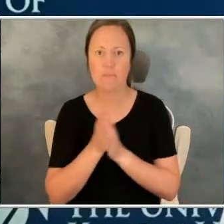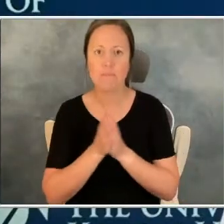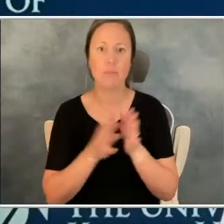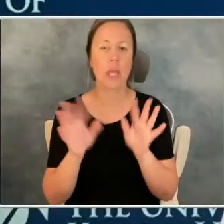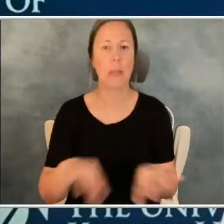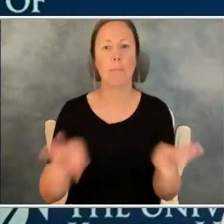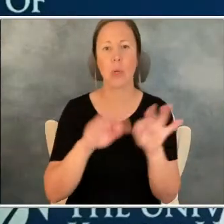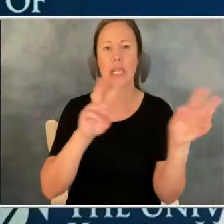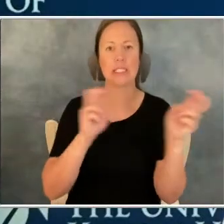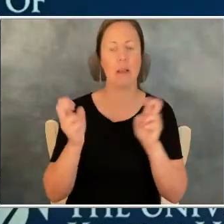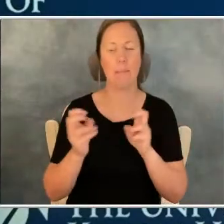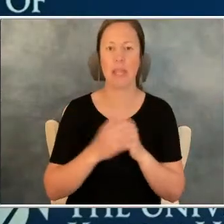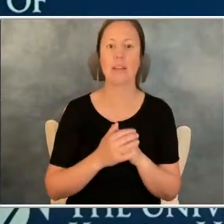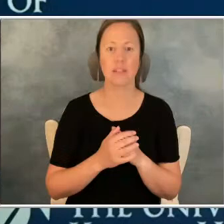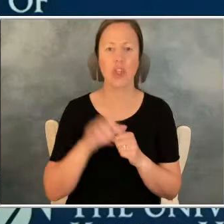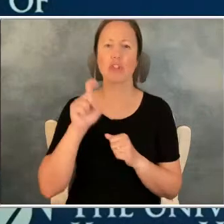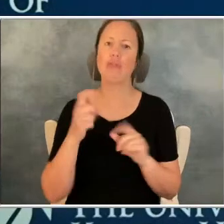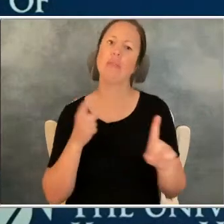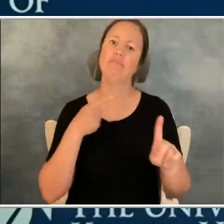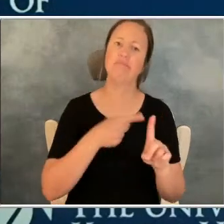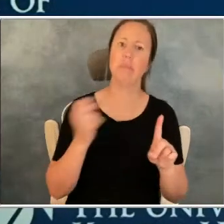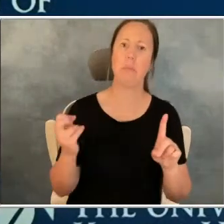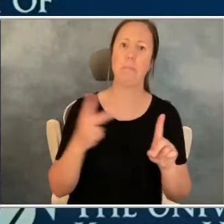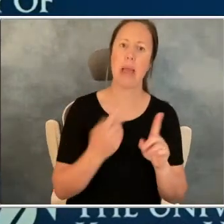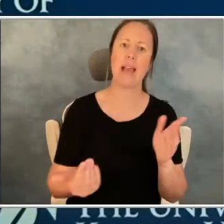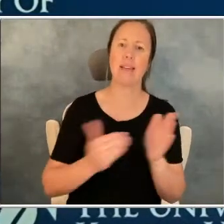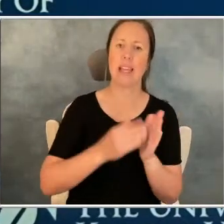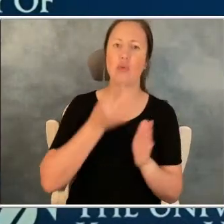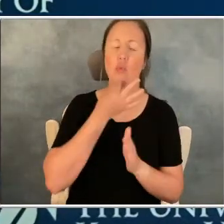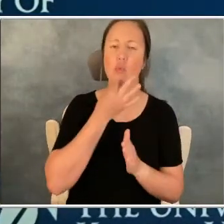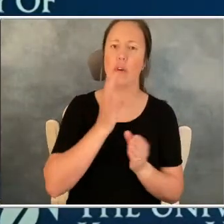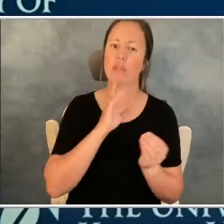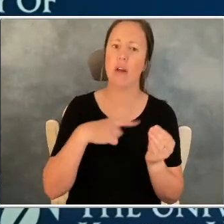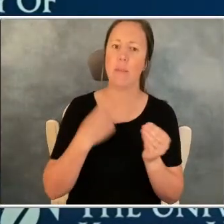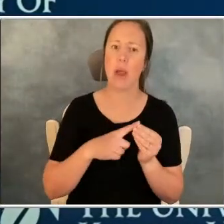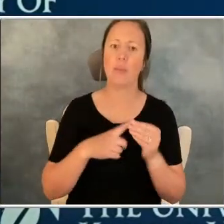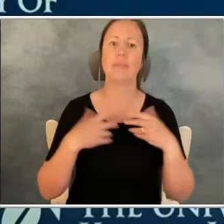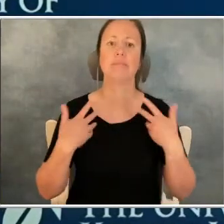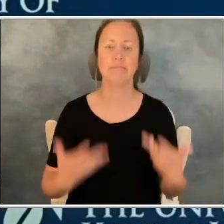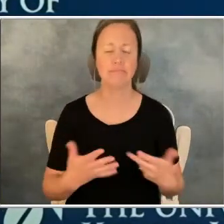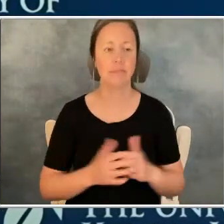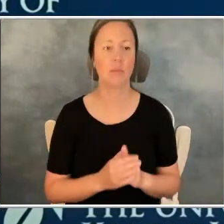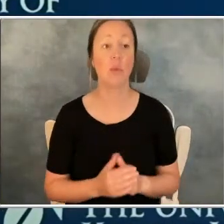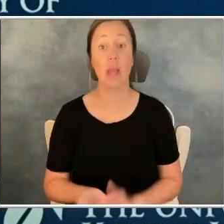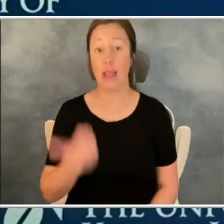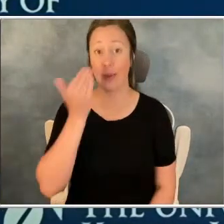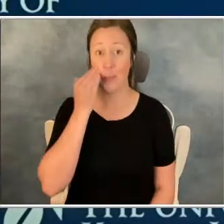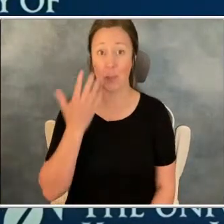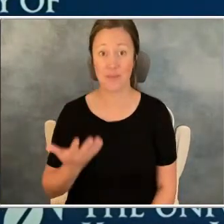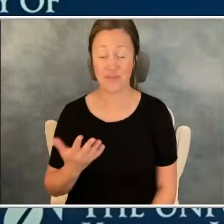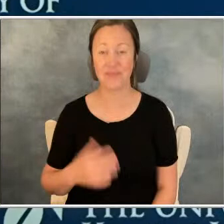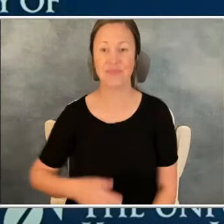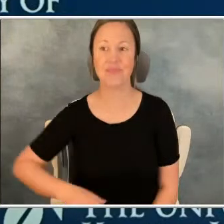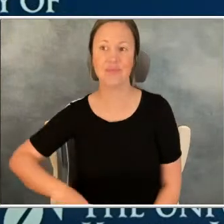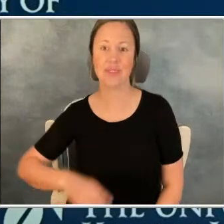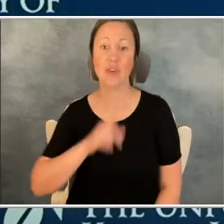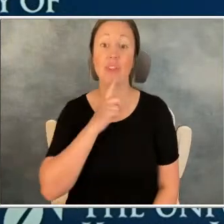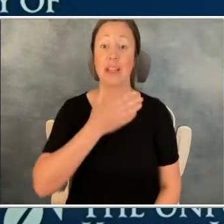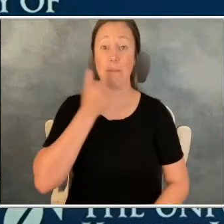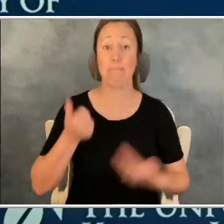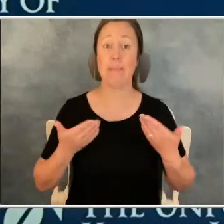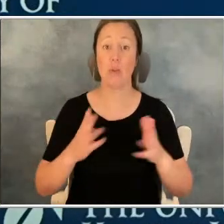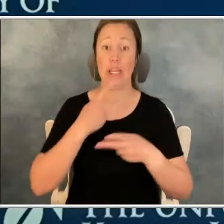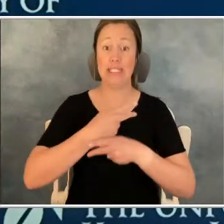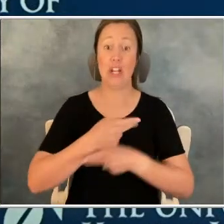to return to at some time in the not so distant future. Here's what I know. The best way to take care of yourself is take